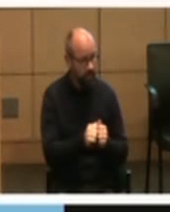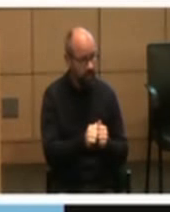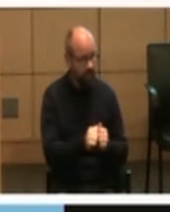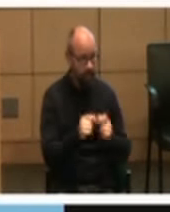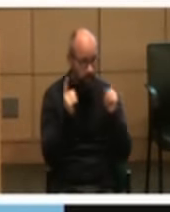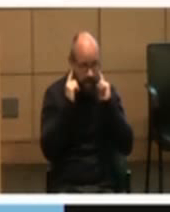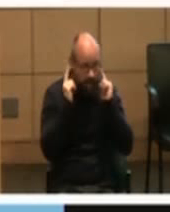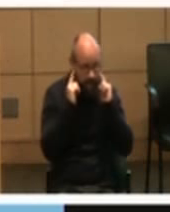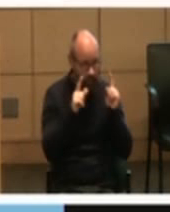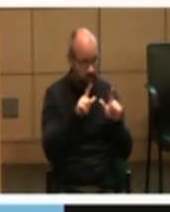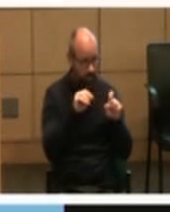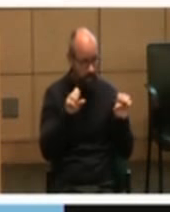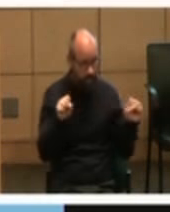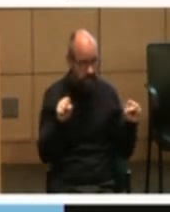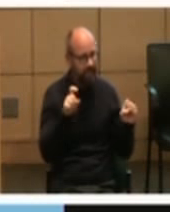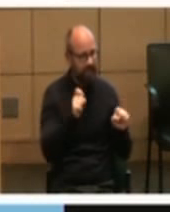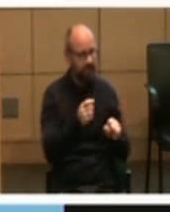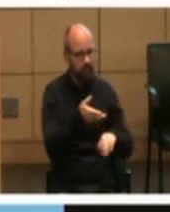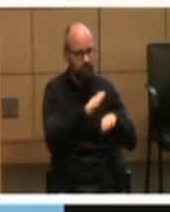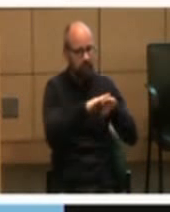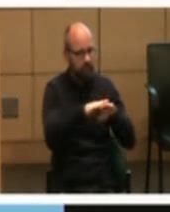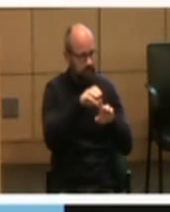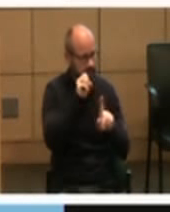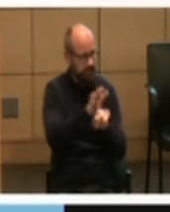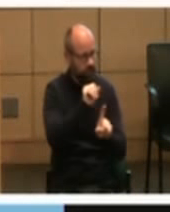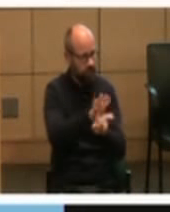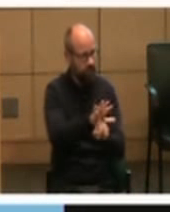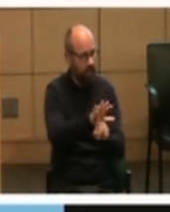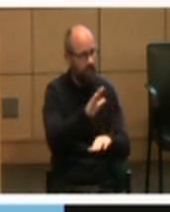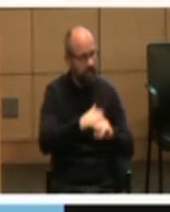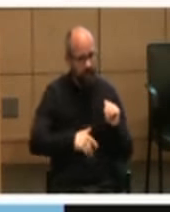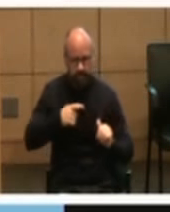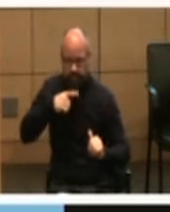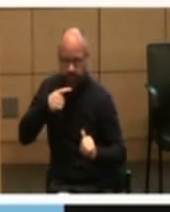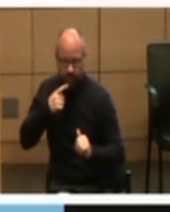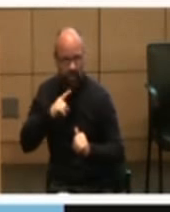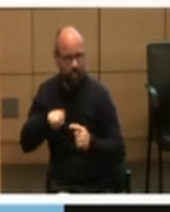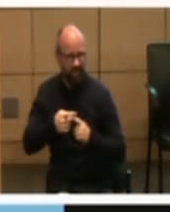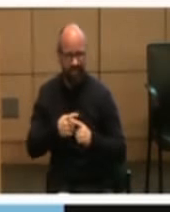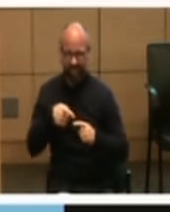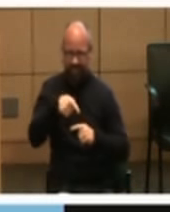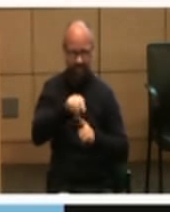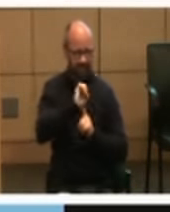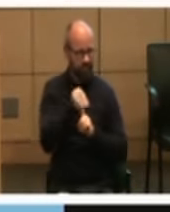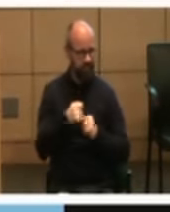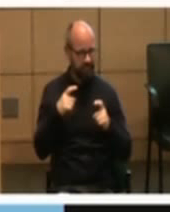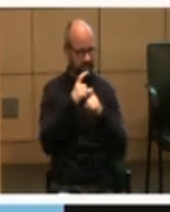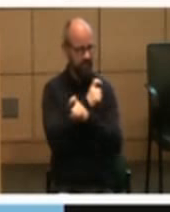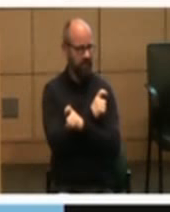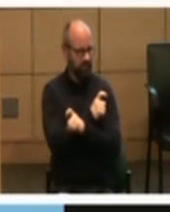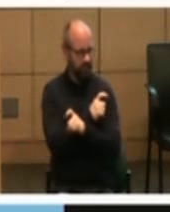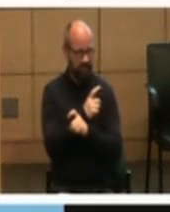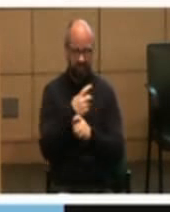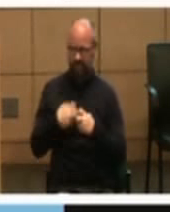to be much greater than the children with normal hearing when it's a really difficult listening condition involving that